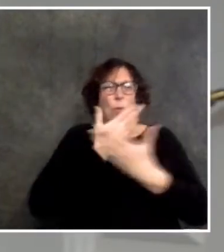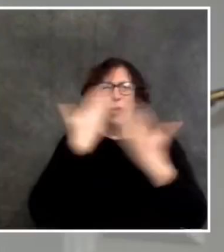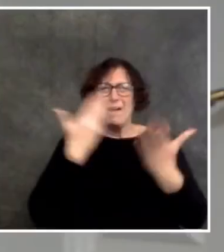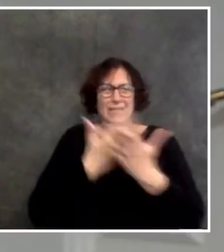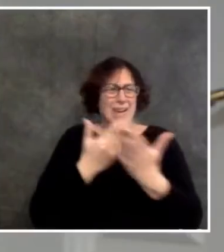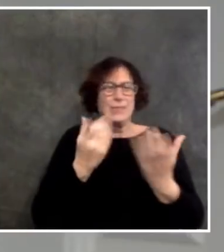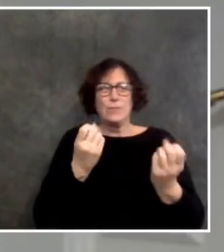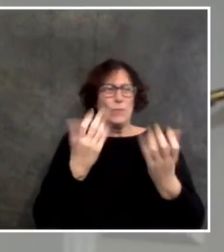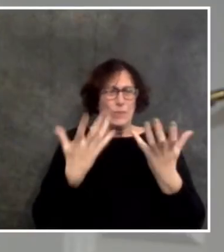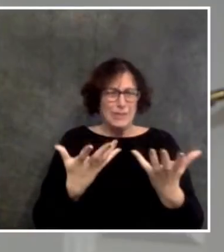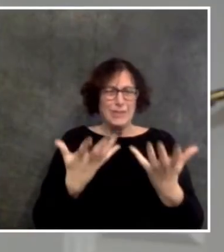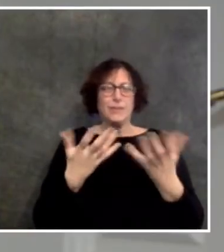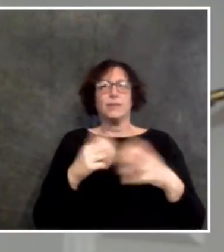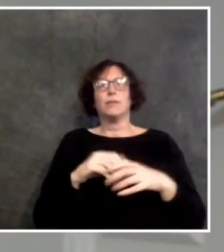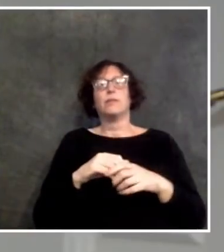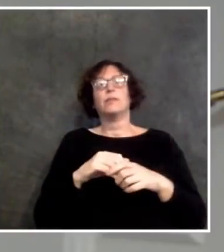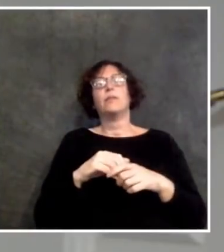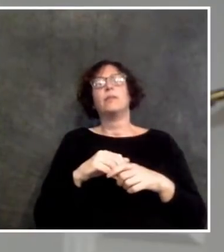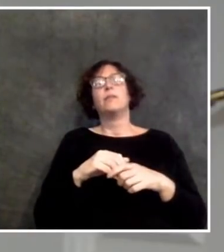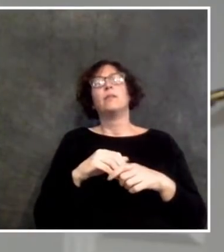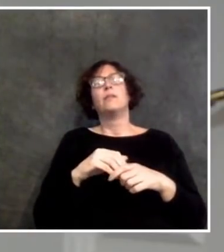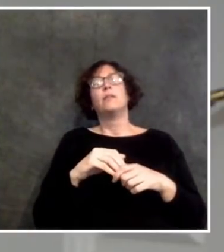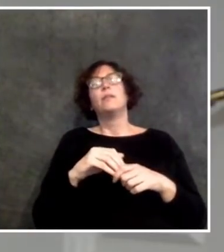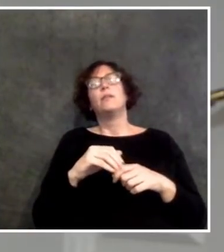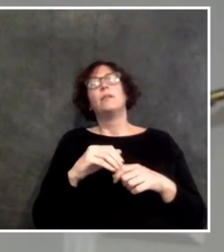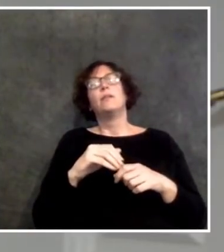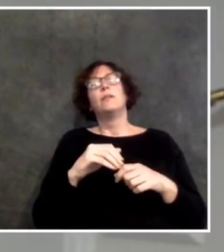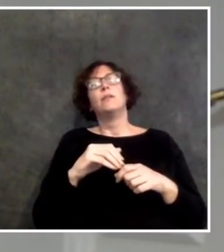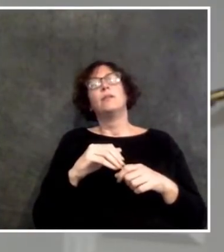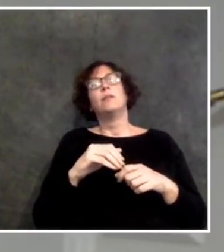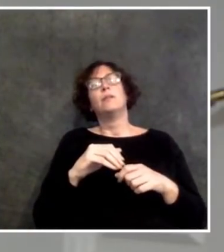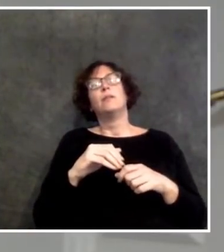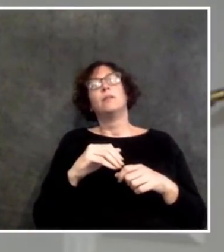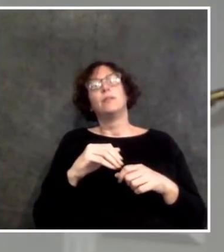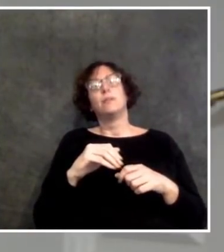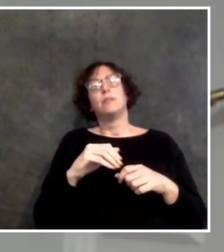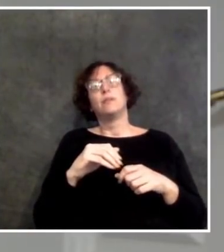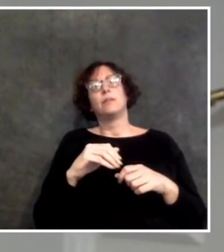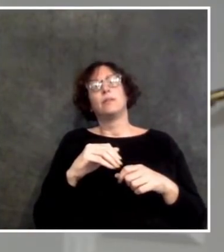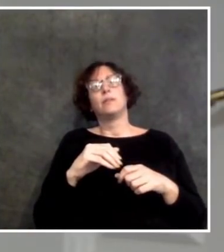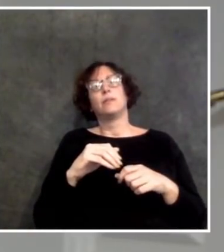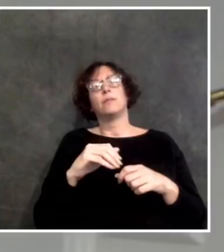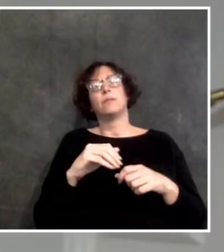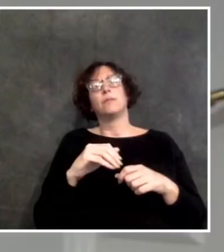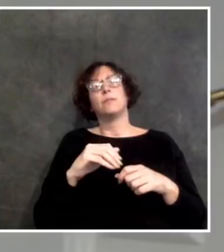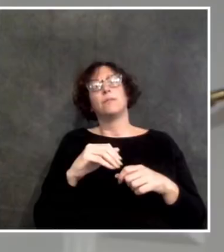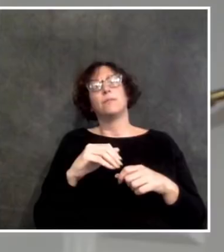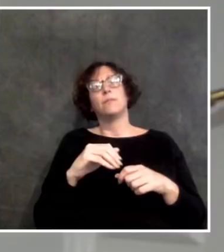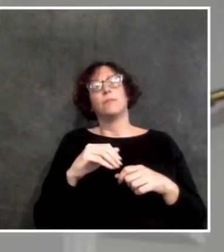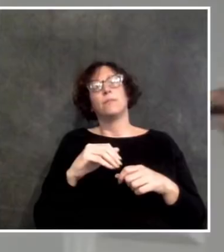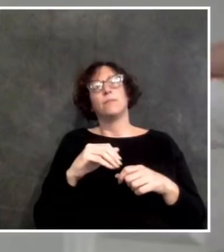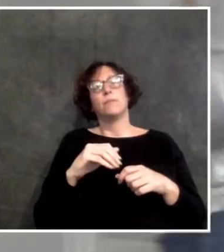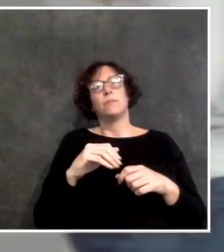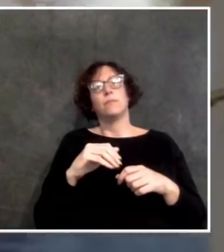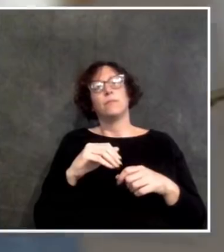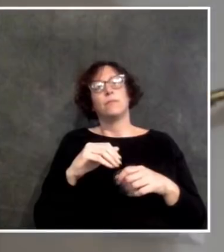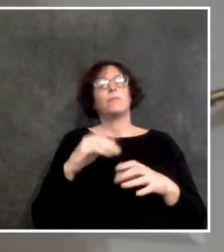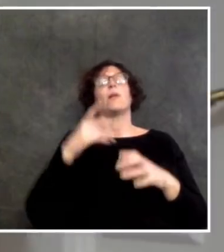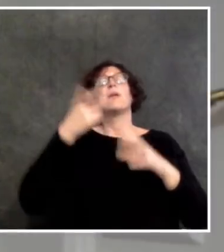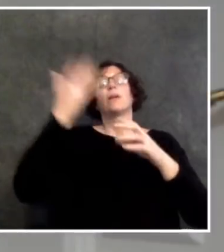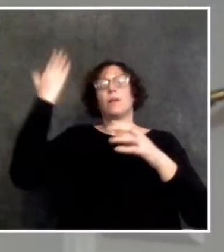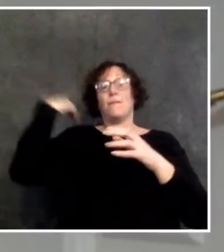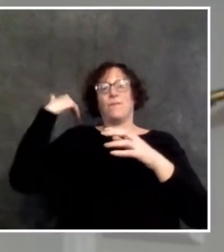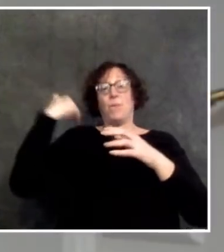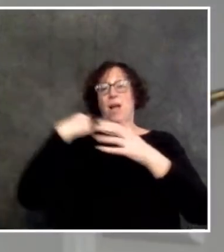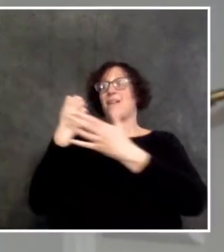twofold. One is there's scientific evidence that people can transmit infection before they realize they are